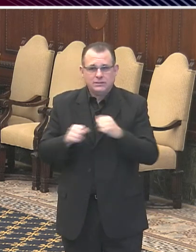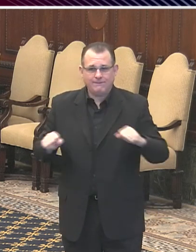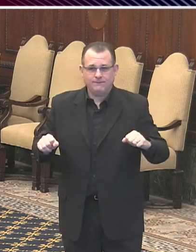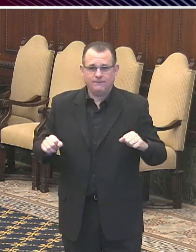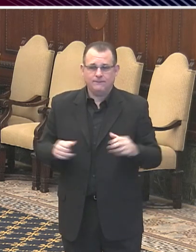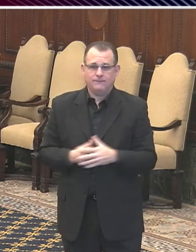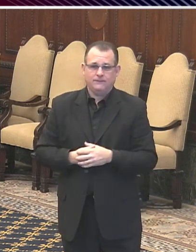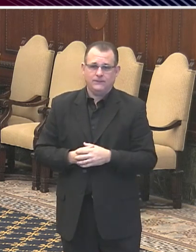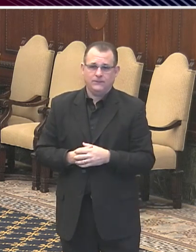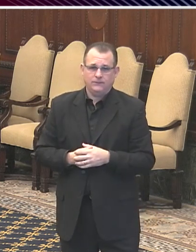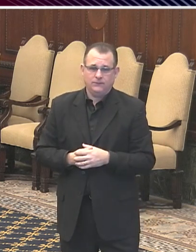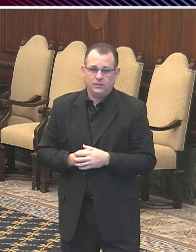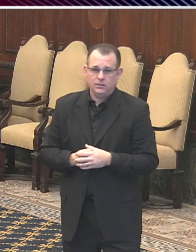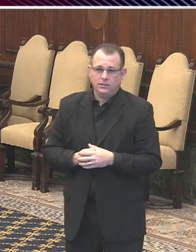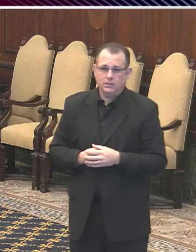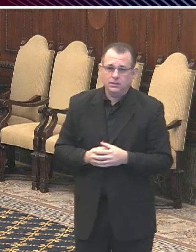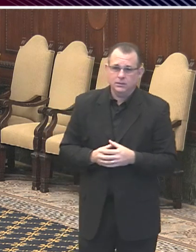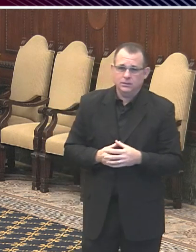Okay, thank you.